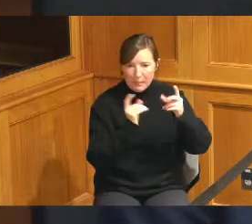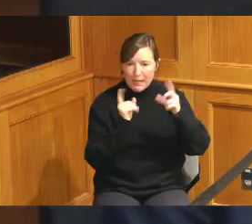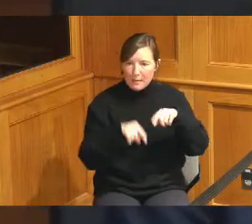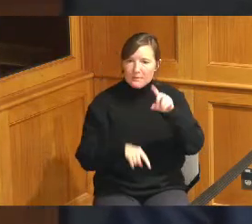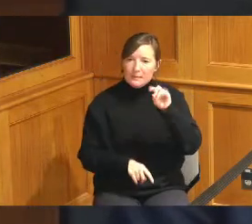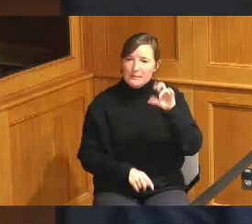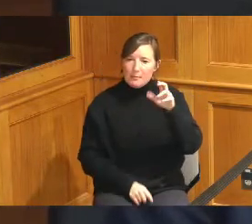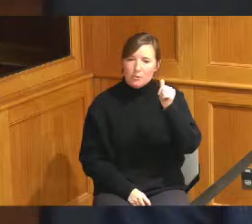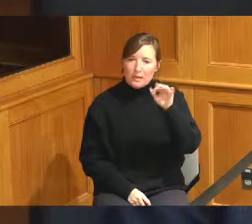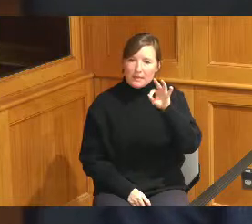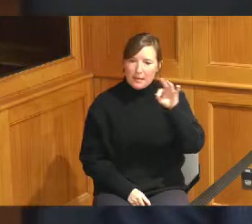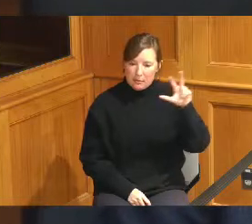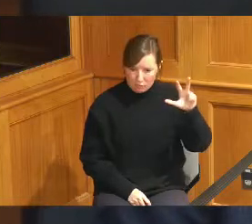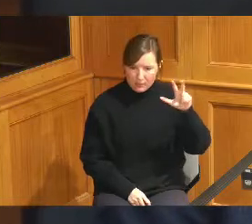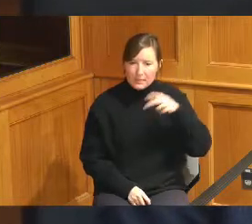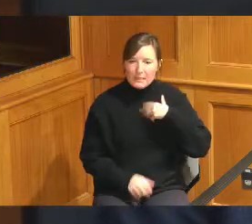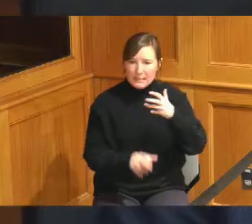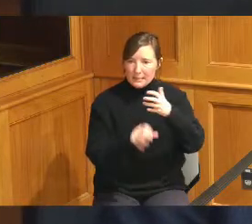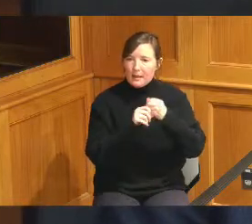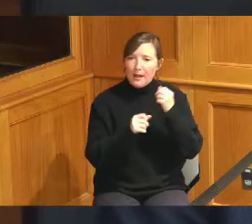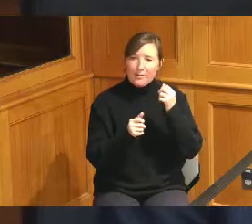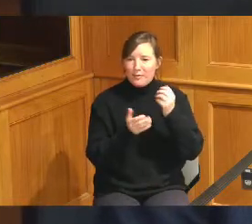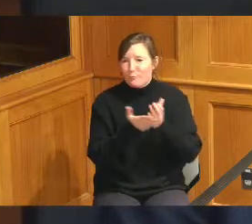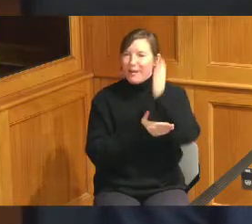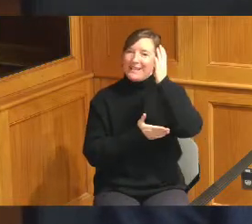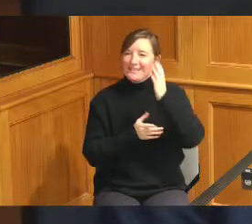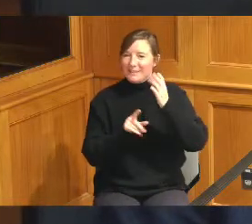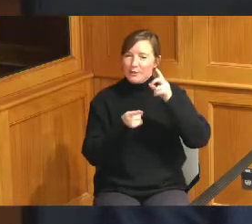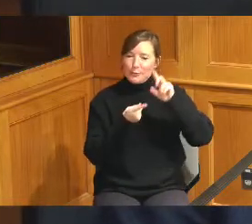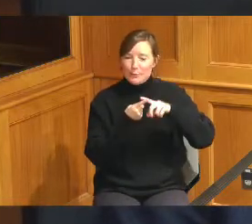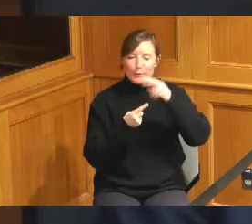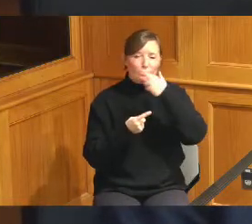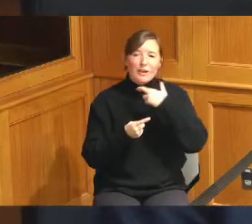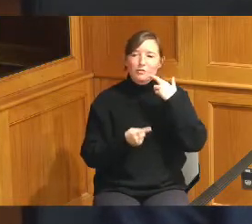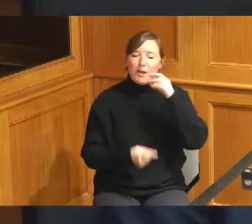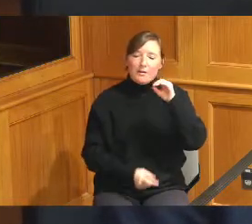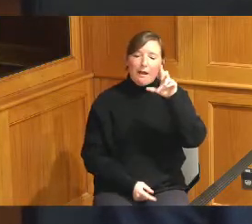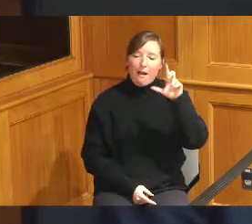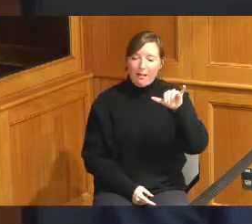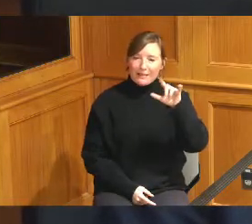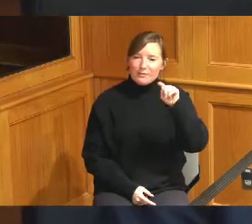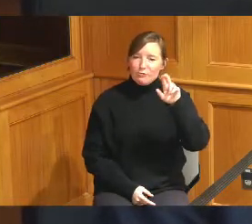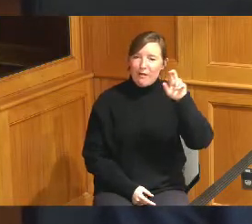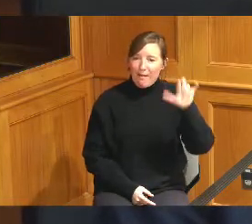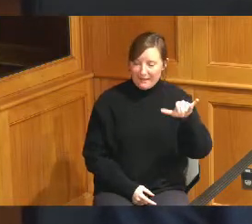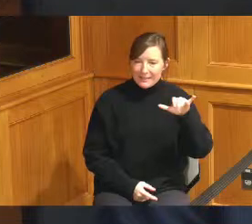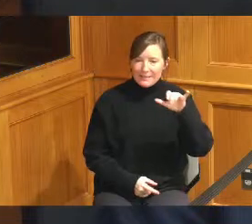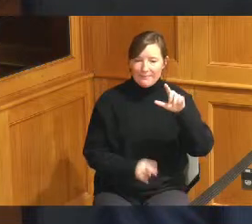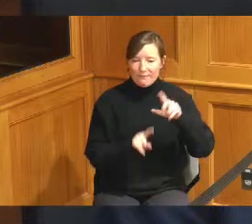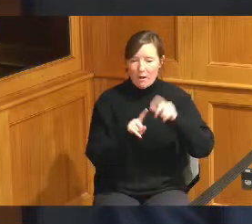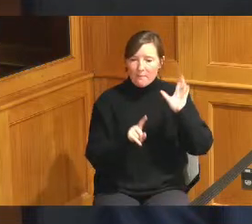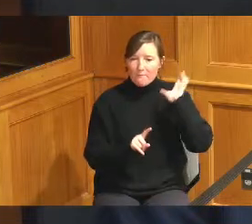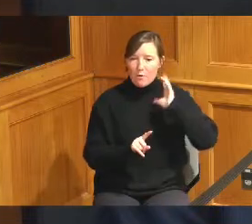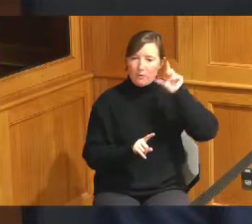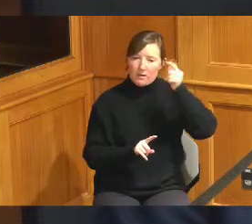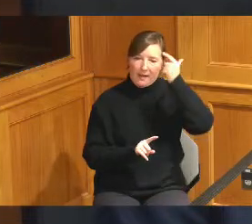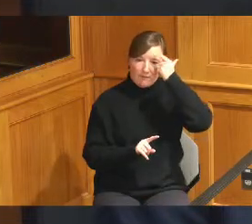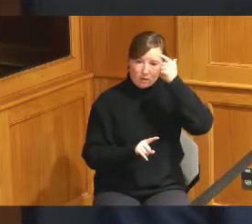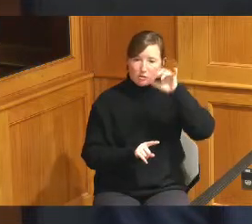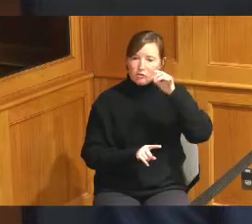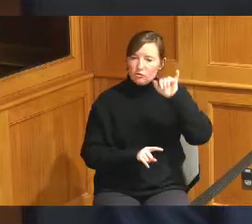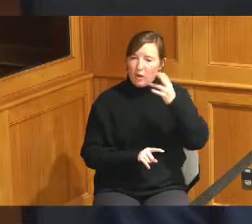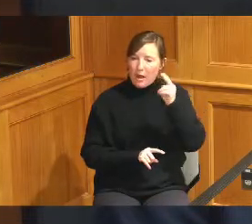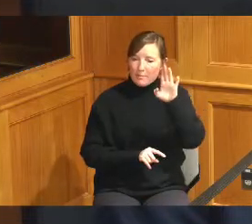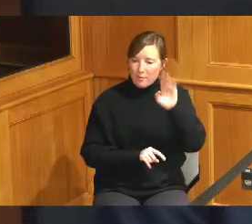Marvin Smith bought the rights to Ollie's Trolley from former Kentucky Governor John Brown and opened on the corner of Liberty Street